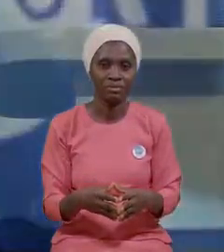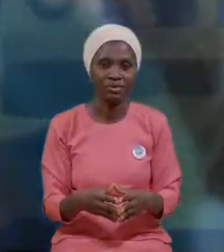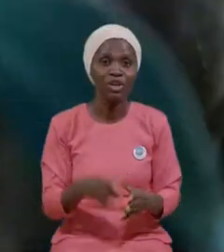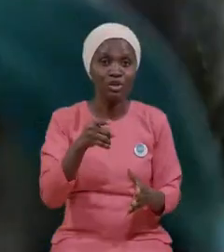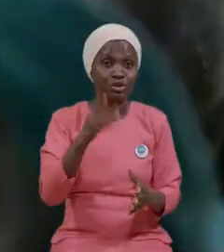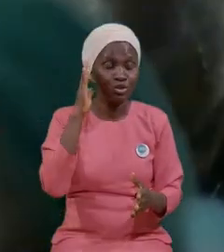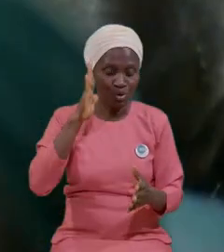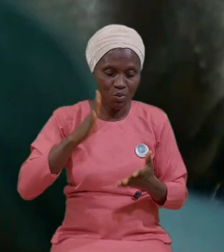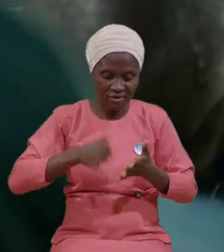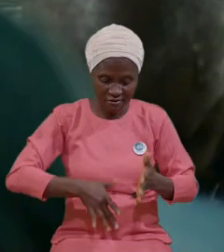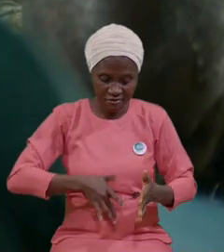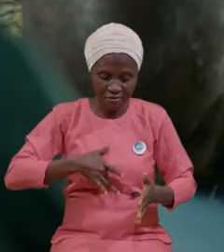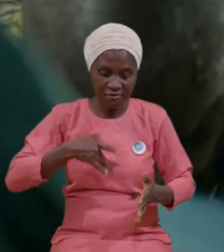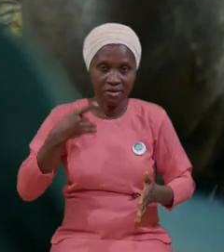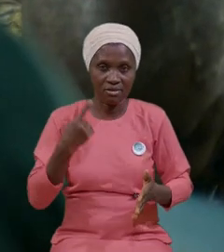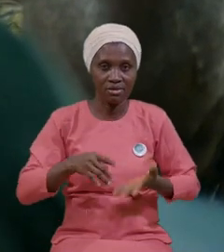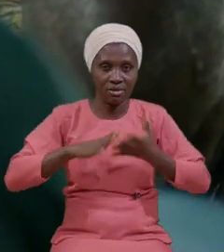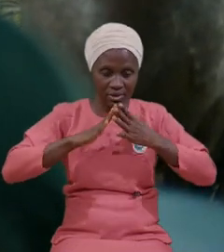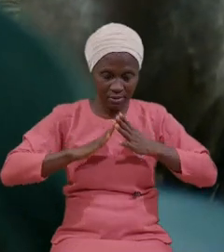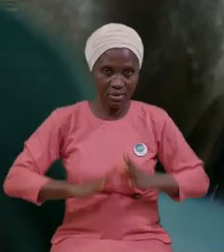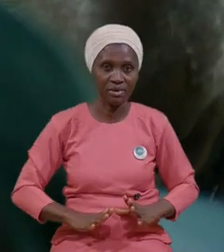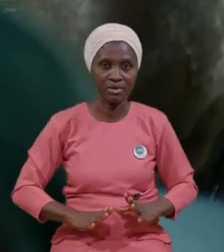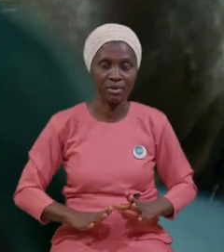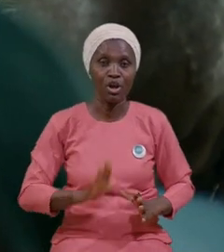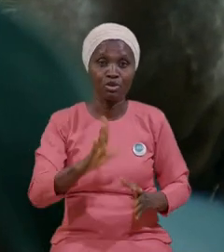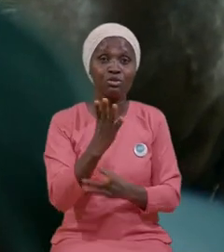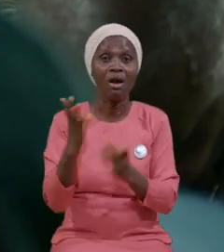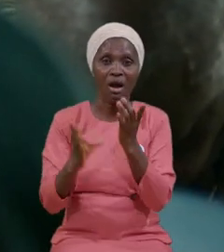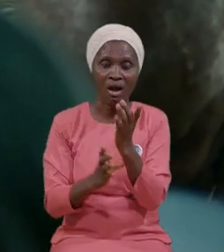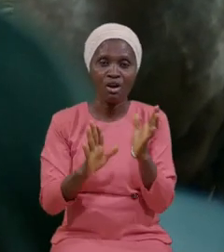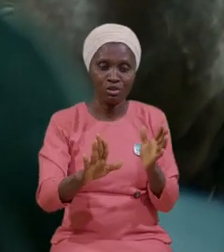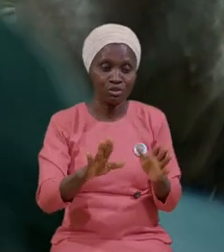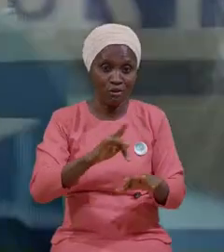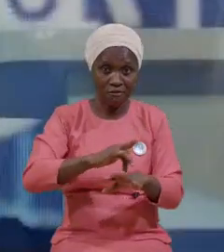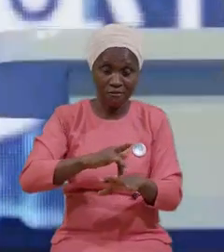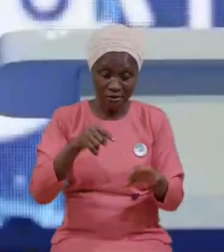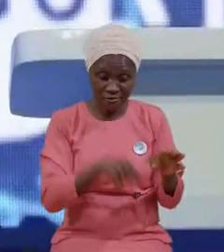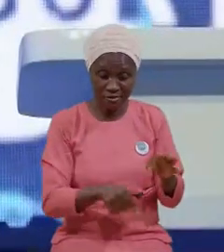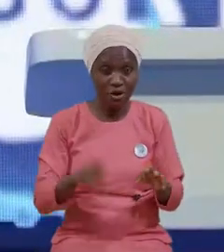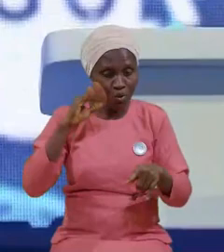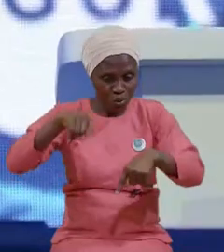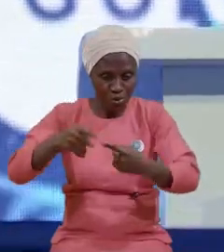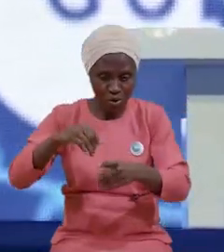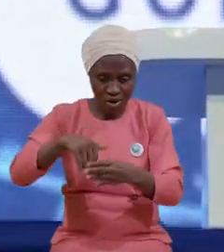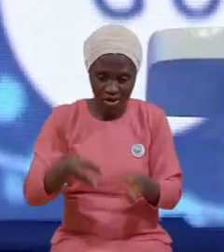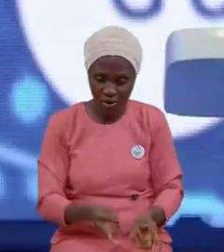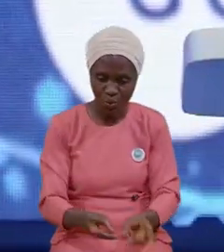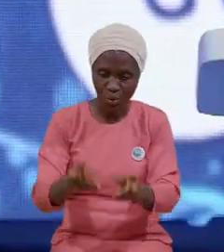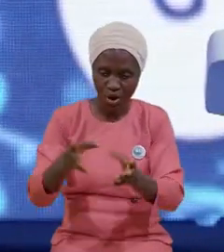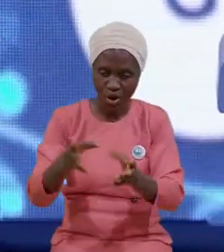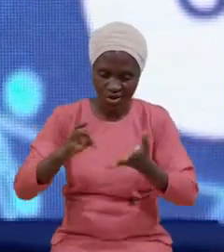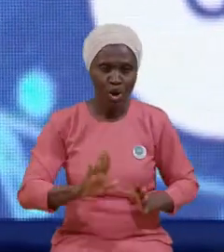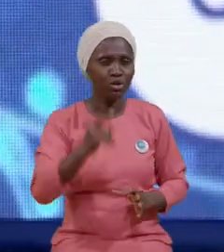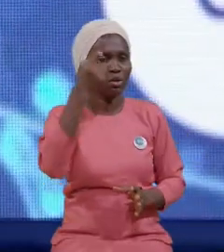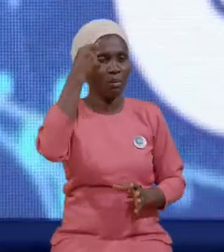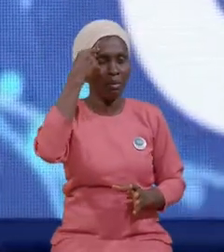peace. Your feet will go in the direction of peace. Your mind will